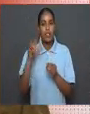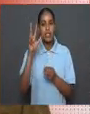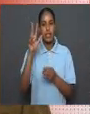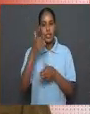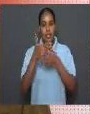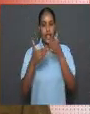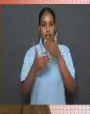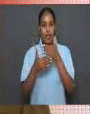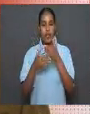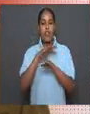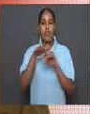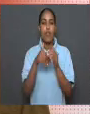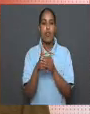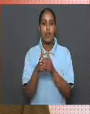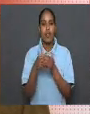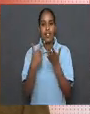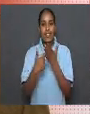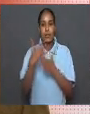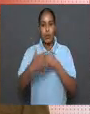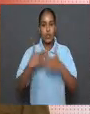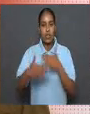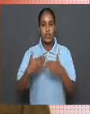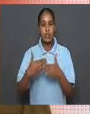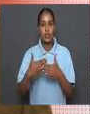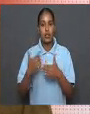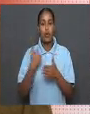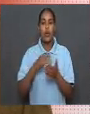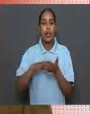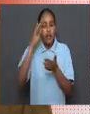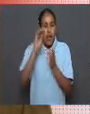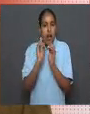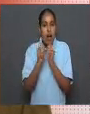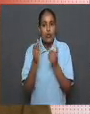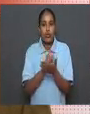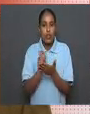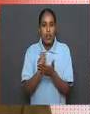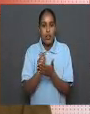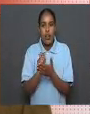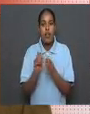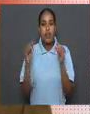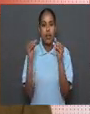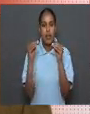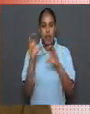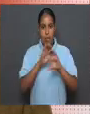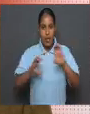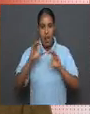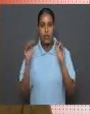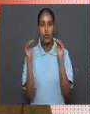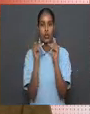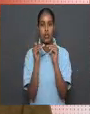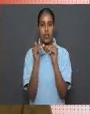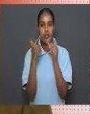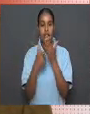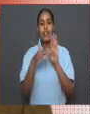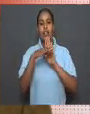3 steps involved in this process, and we learned how to write the chemical equations